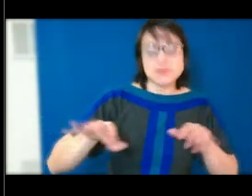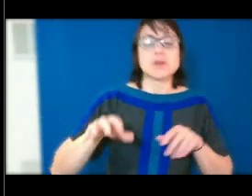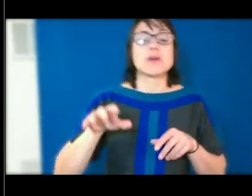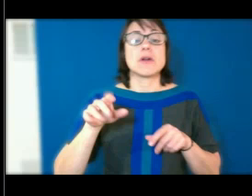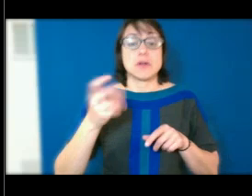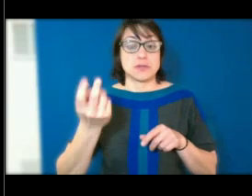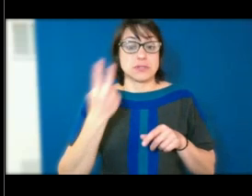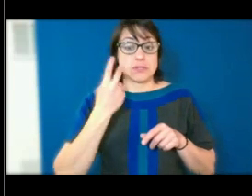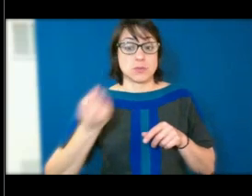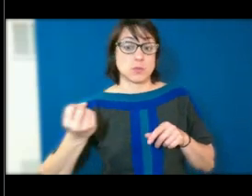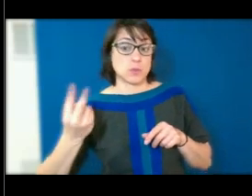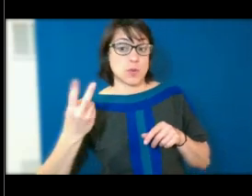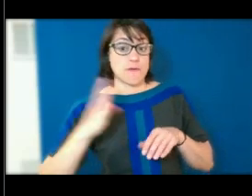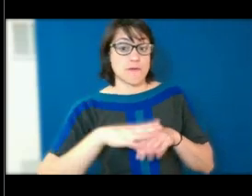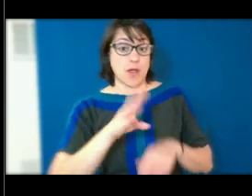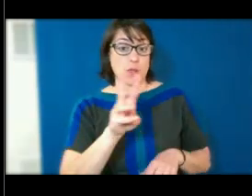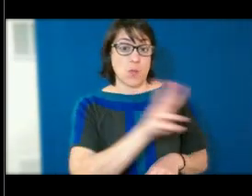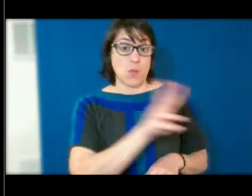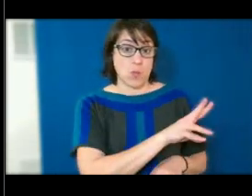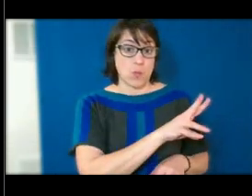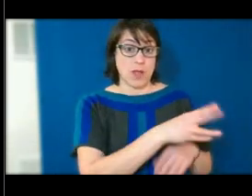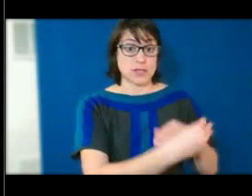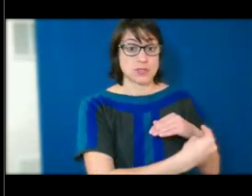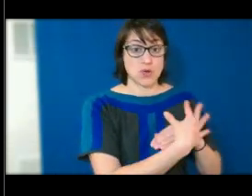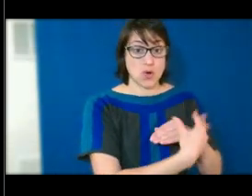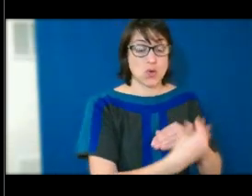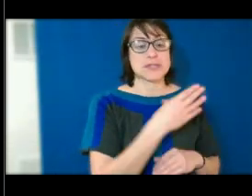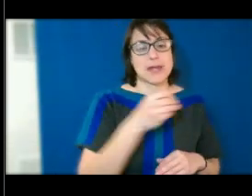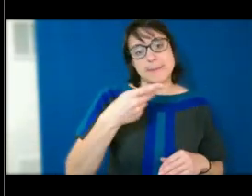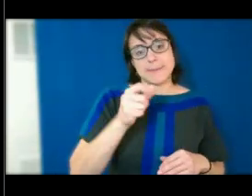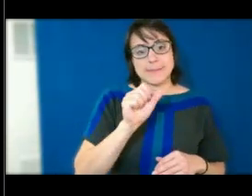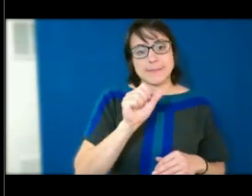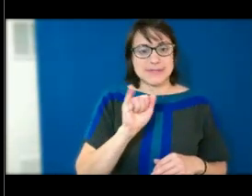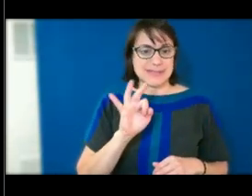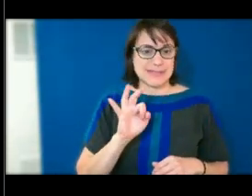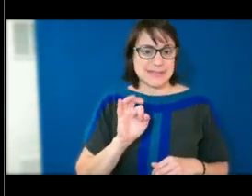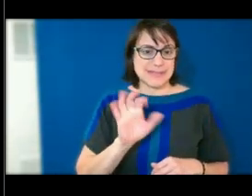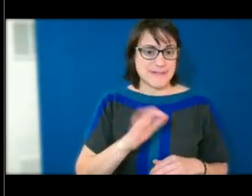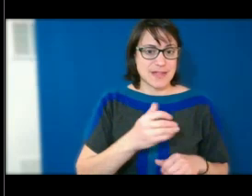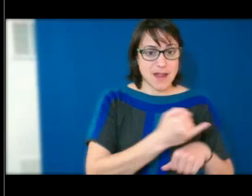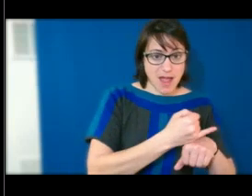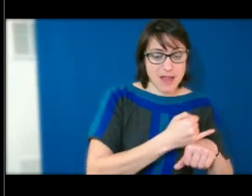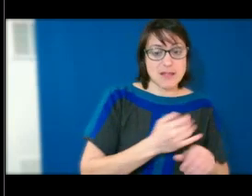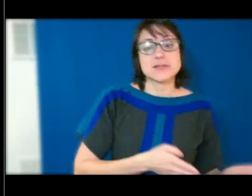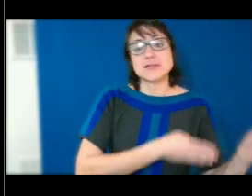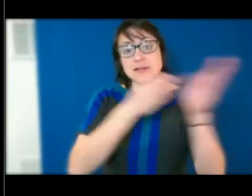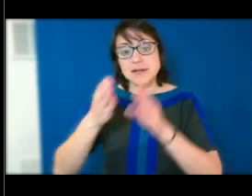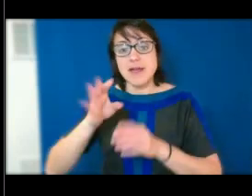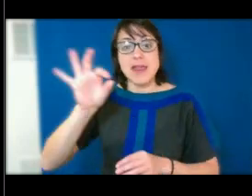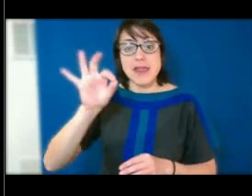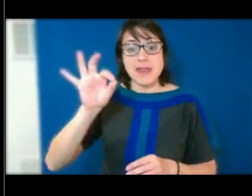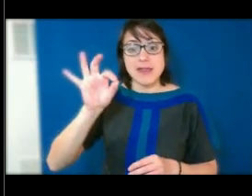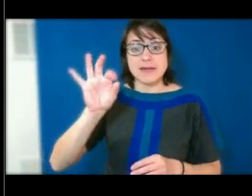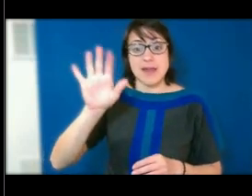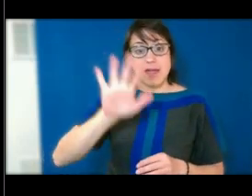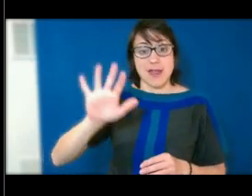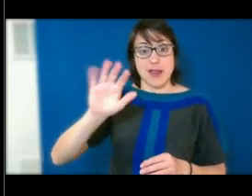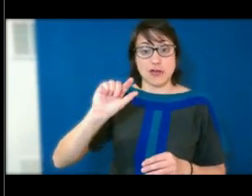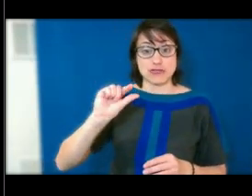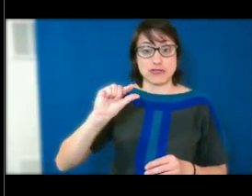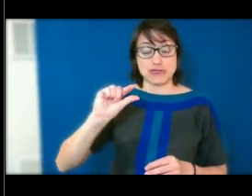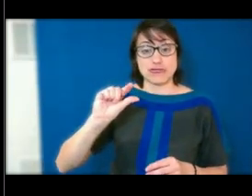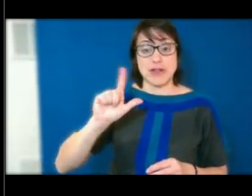projects on the West Coast and Pacific Islands, 5 projects in the Gulf, 9 in the Great Lakes region, 6 in the